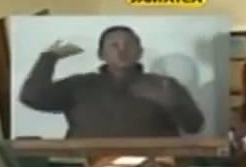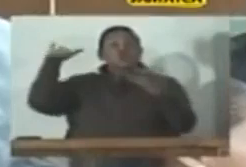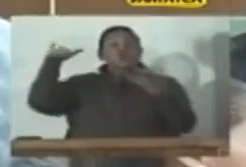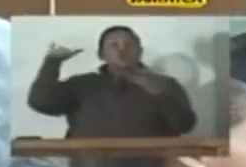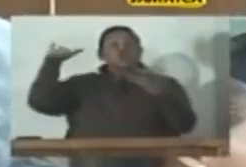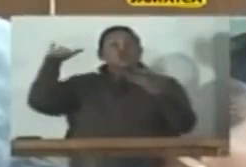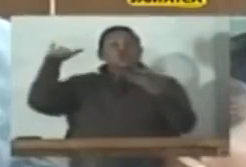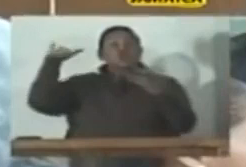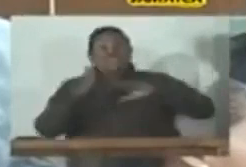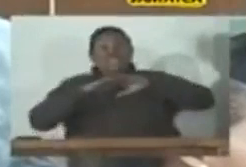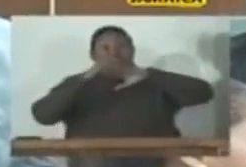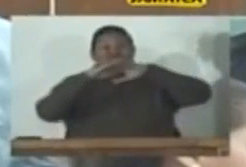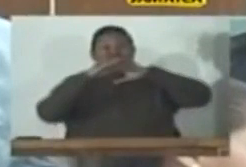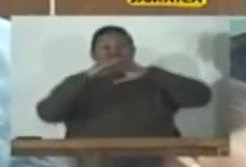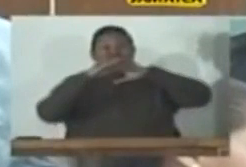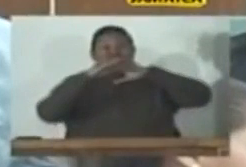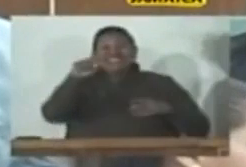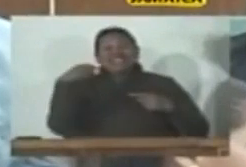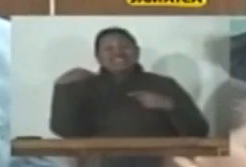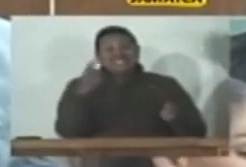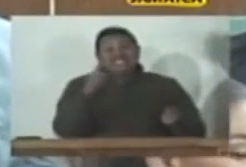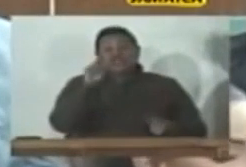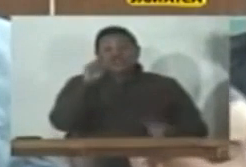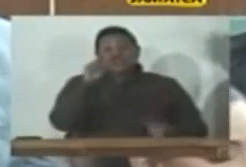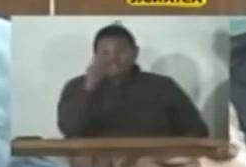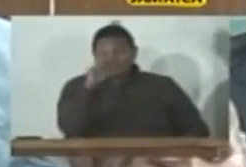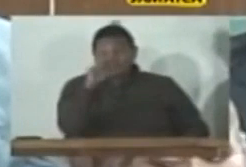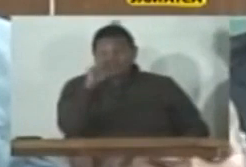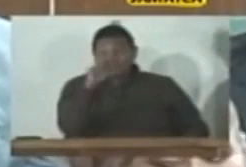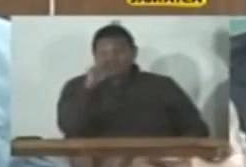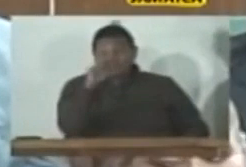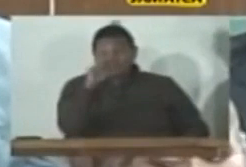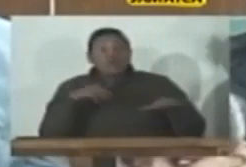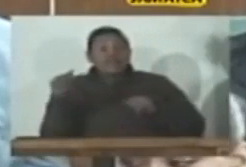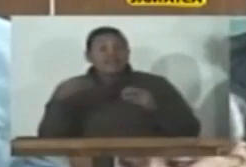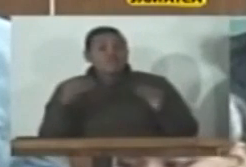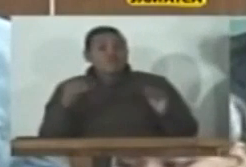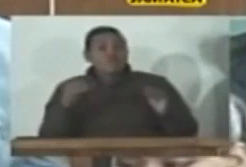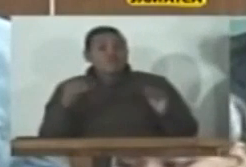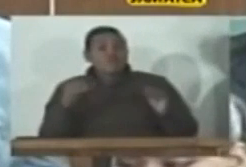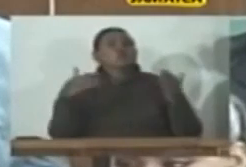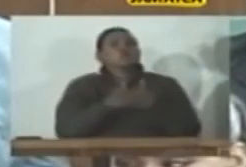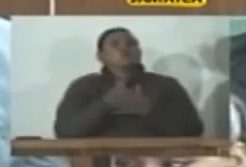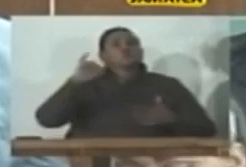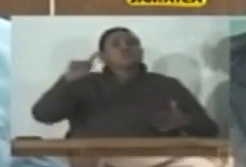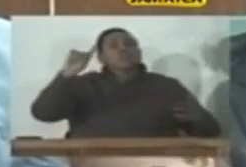new JLP government came into office, the cumulative increase in taxes is